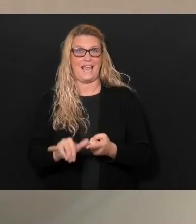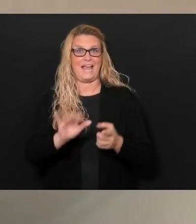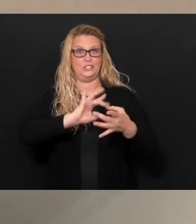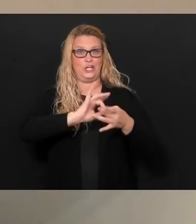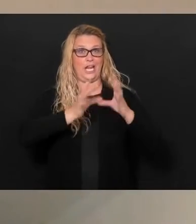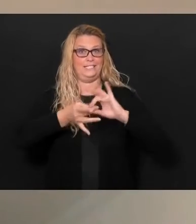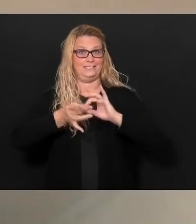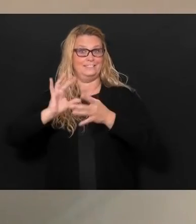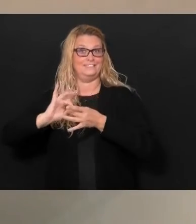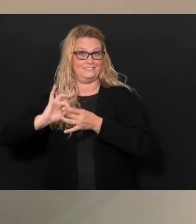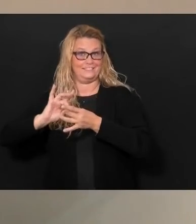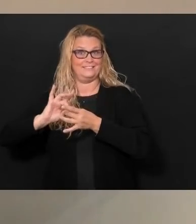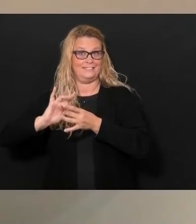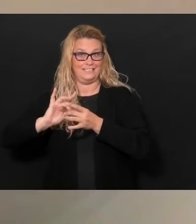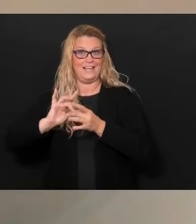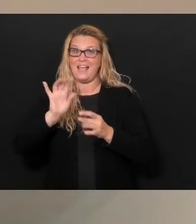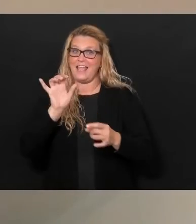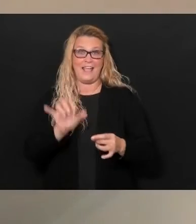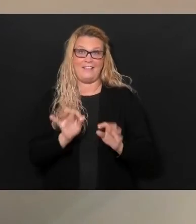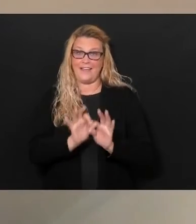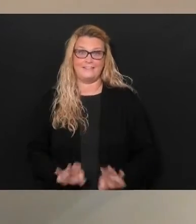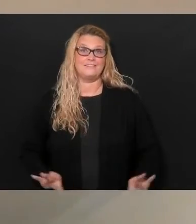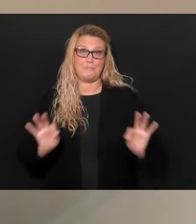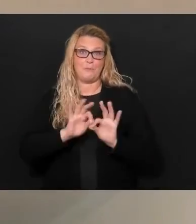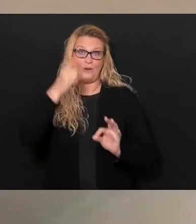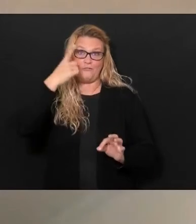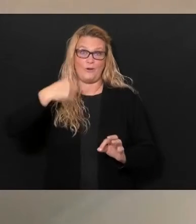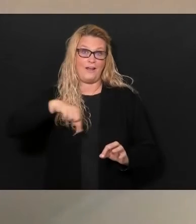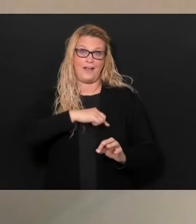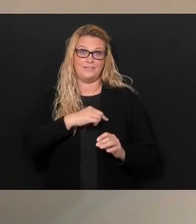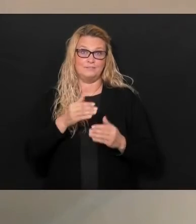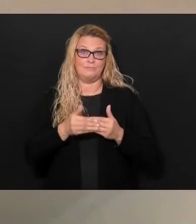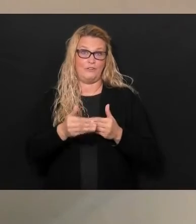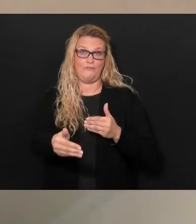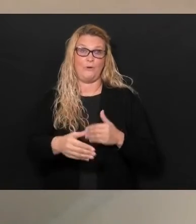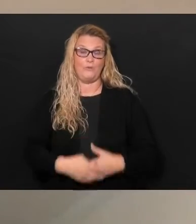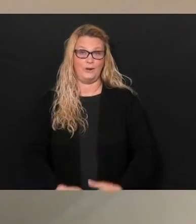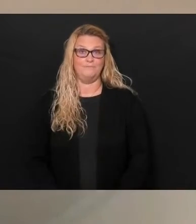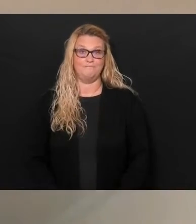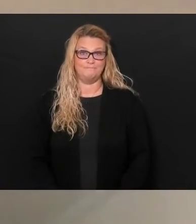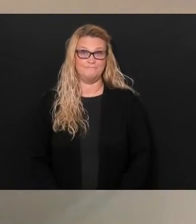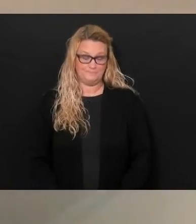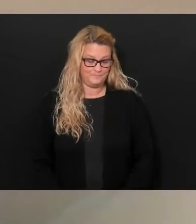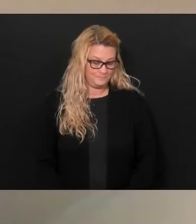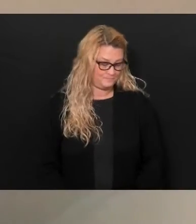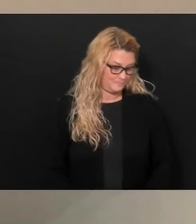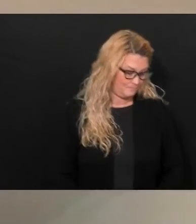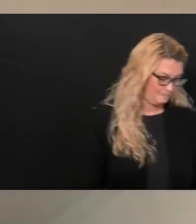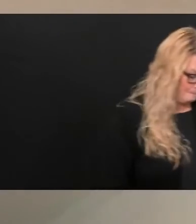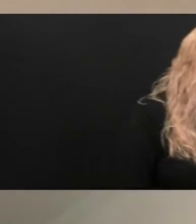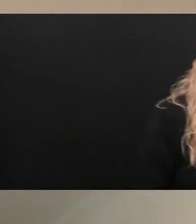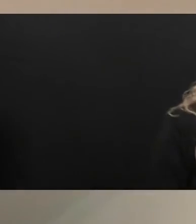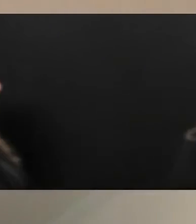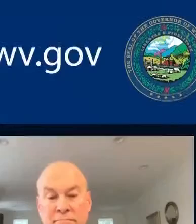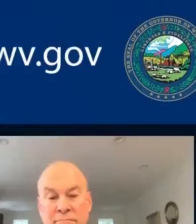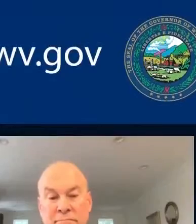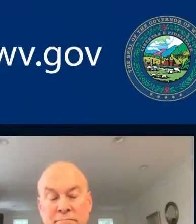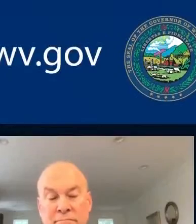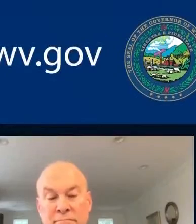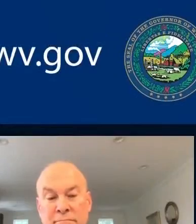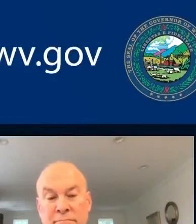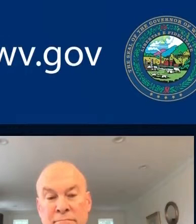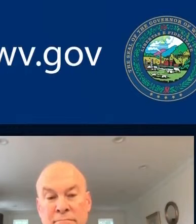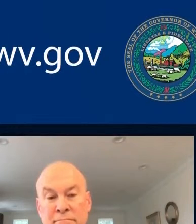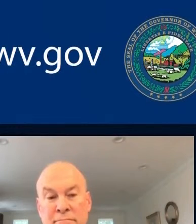the governor talked about. And that's going to be very important for us moving forward. All right, thank you, Dave. Next to Phil Kabler with the